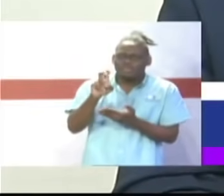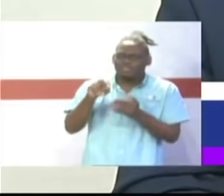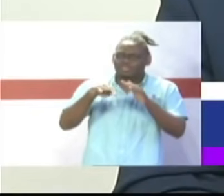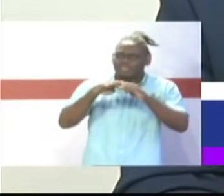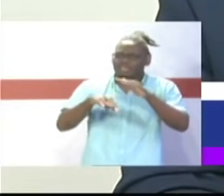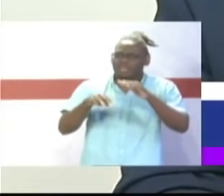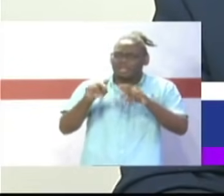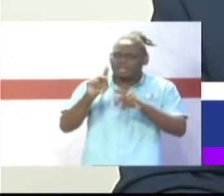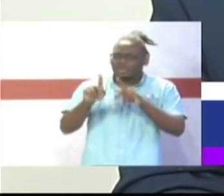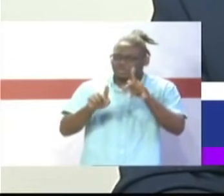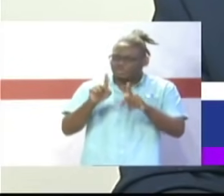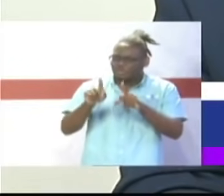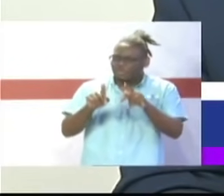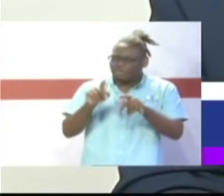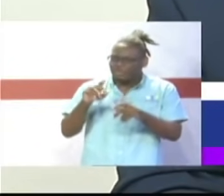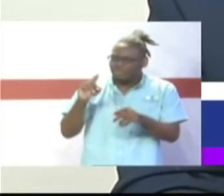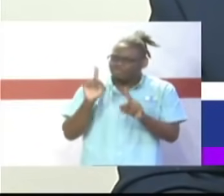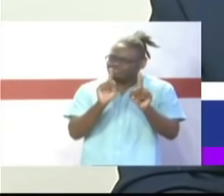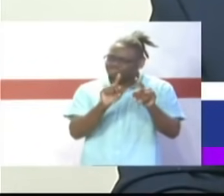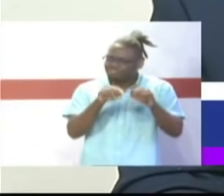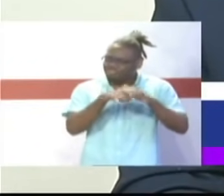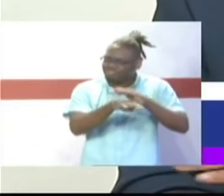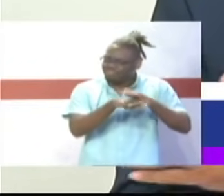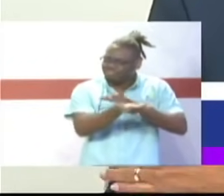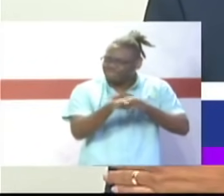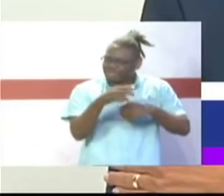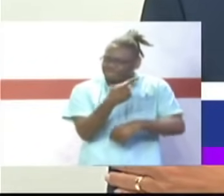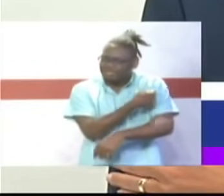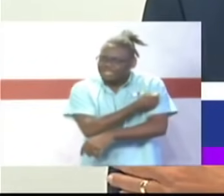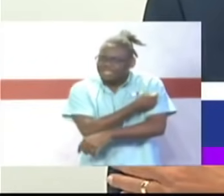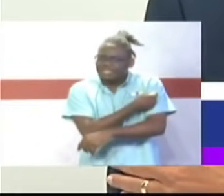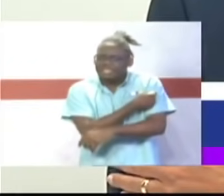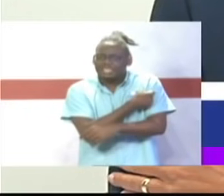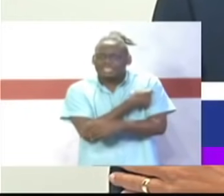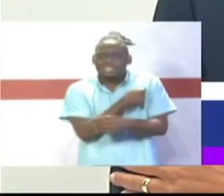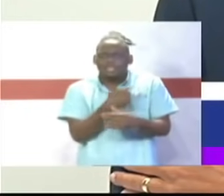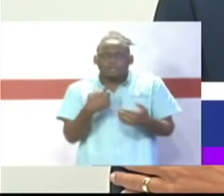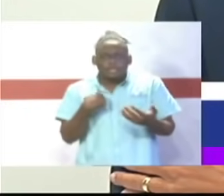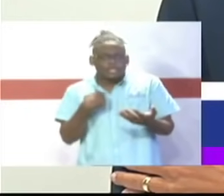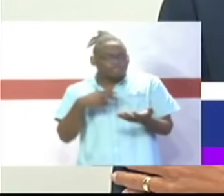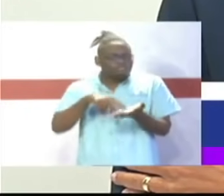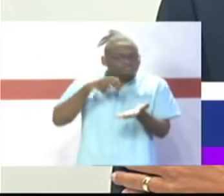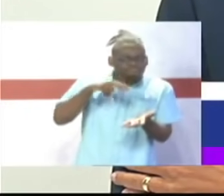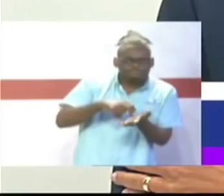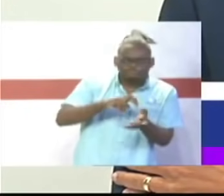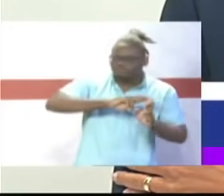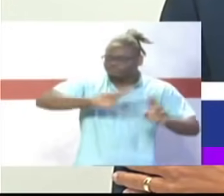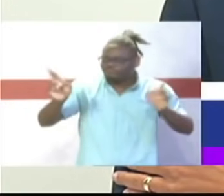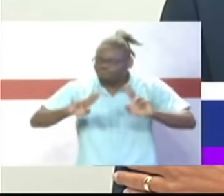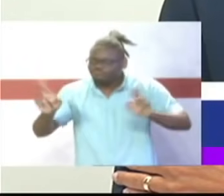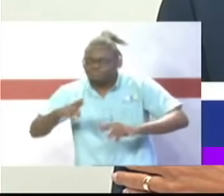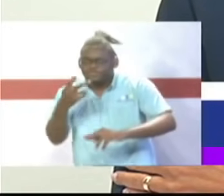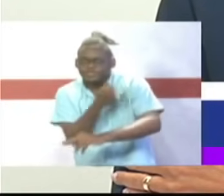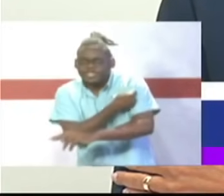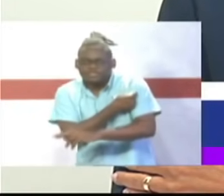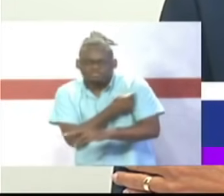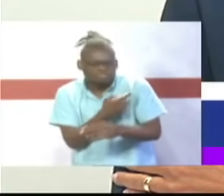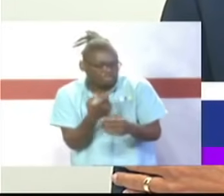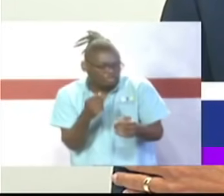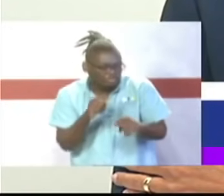drive when we should be leaping and bounding. We have another 200,000 to 300,000